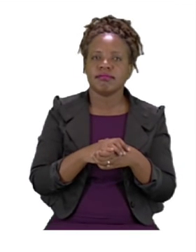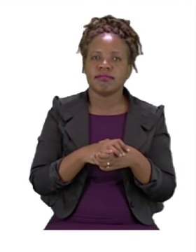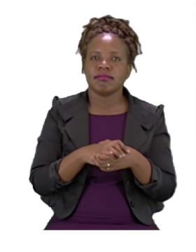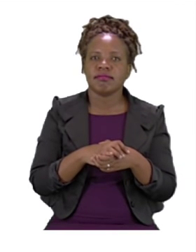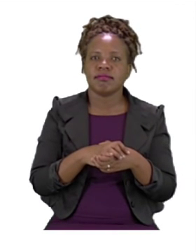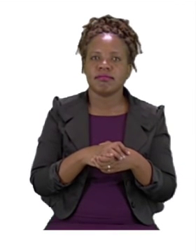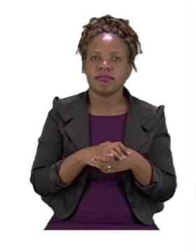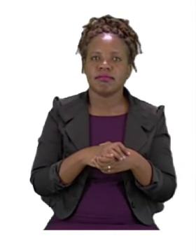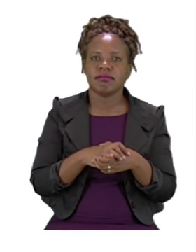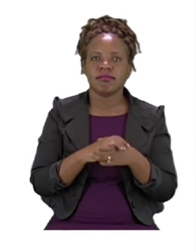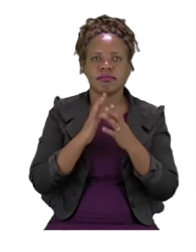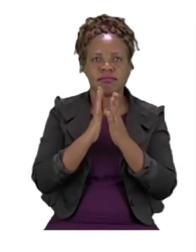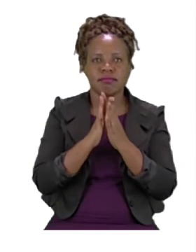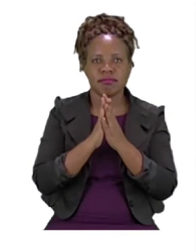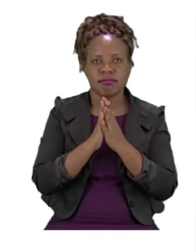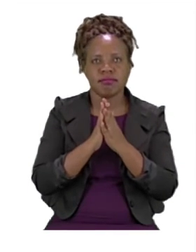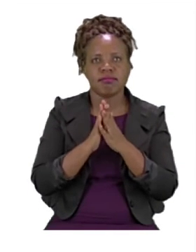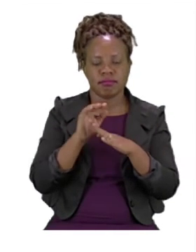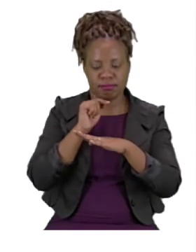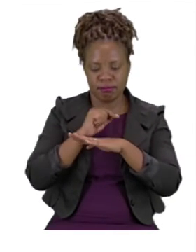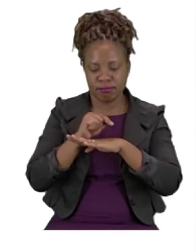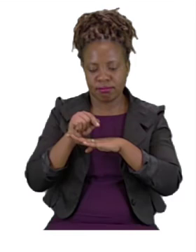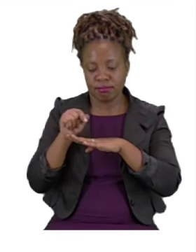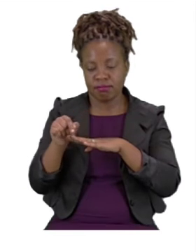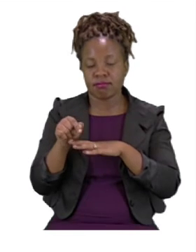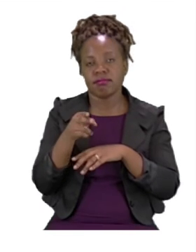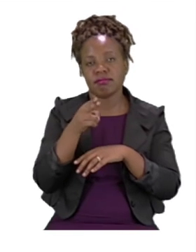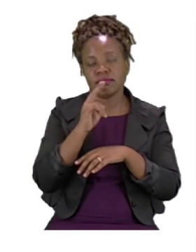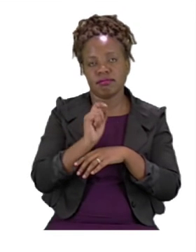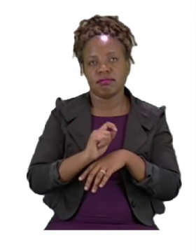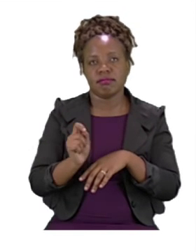I'd like you to please write your answer on the dotted line.